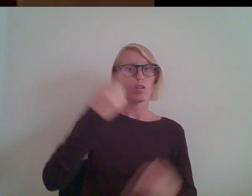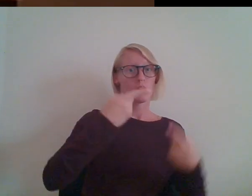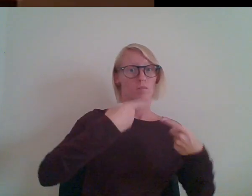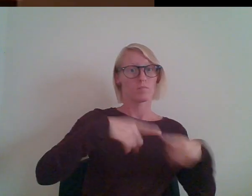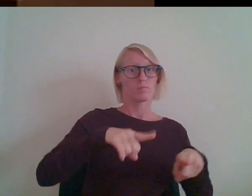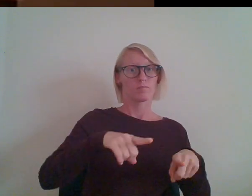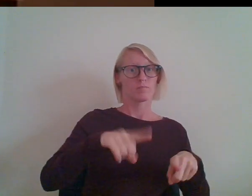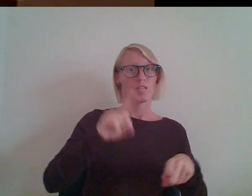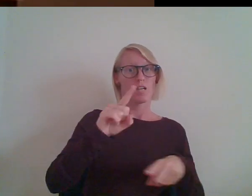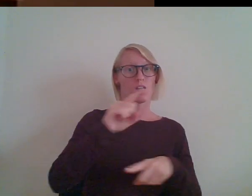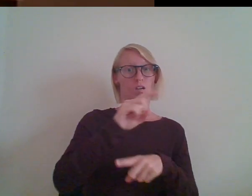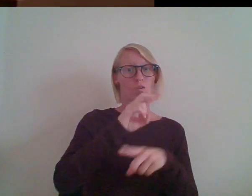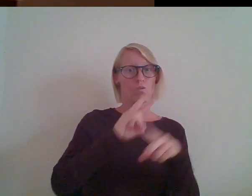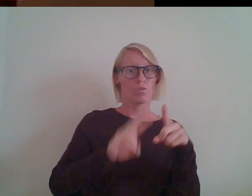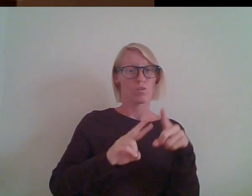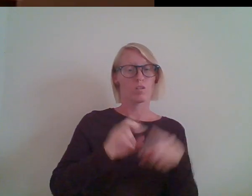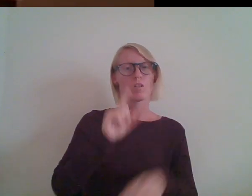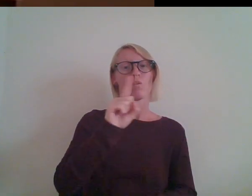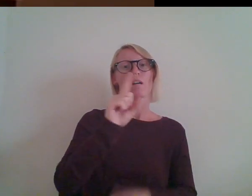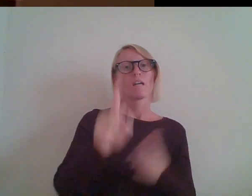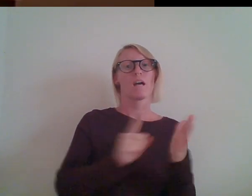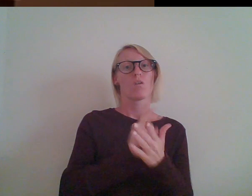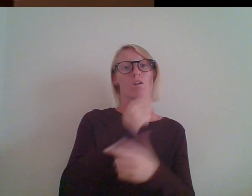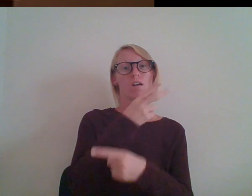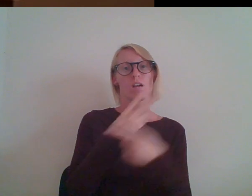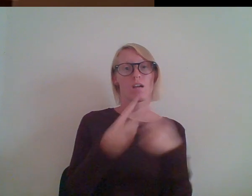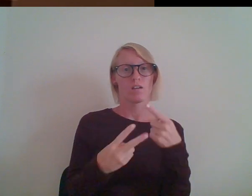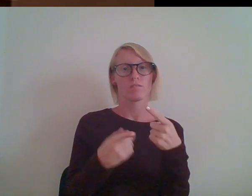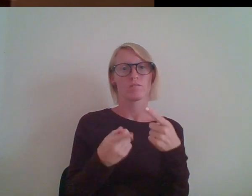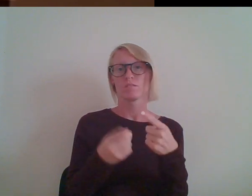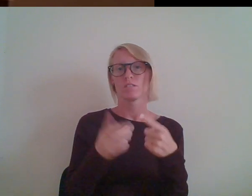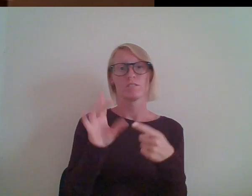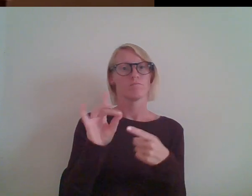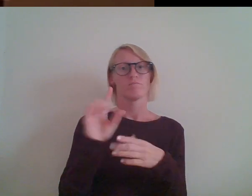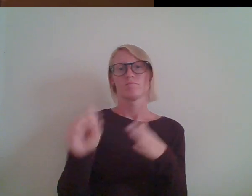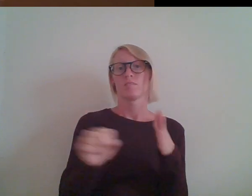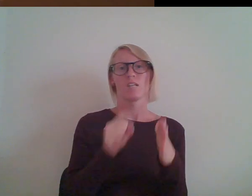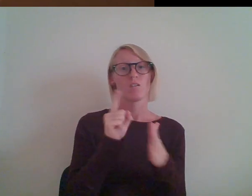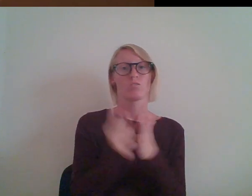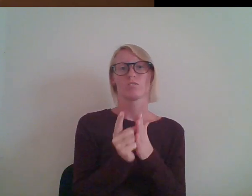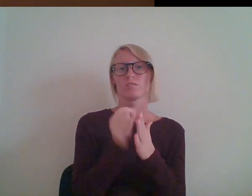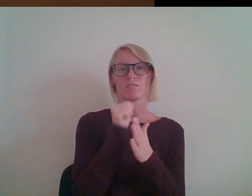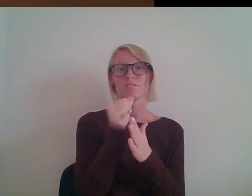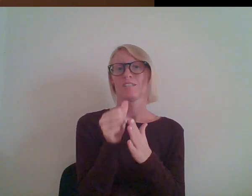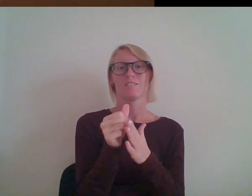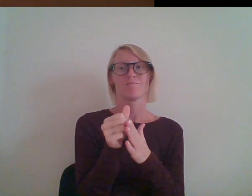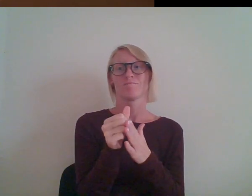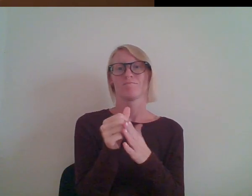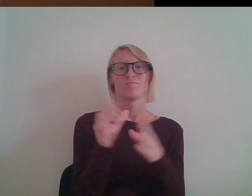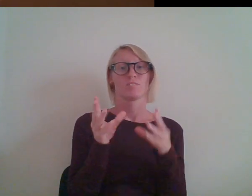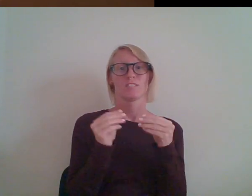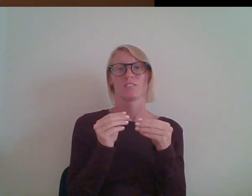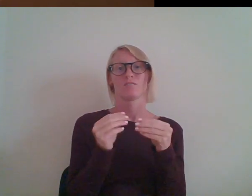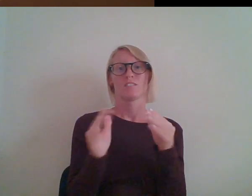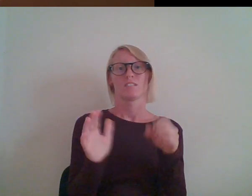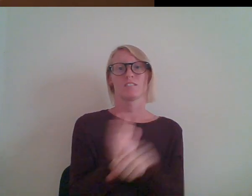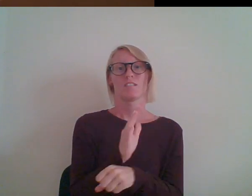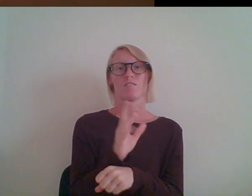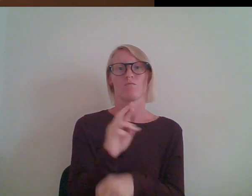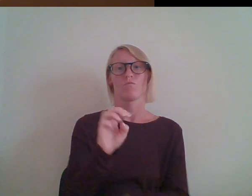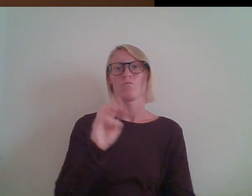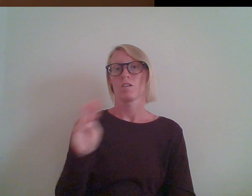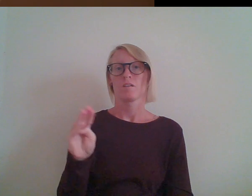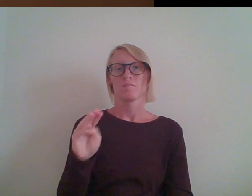asleep. If you're not getting a good night, typically around 8 hours, you're not getting enough REM. What you've studied doesn't